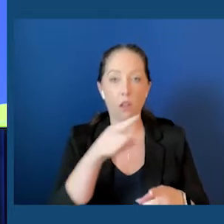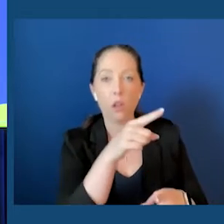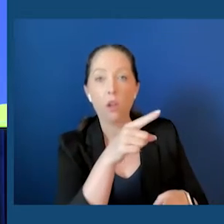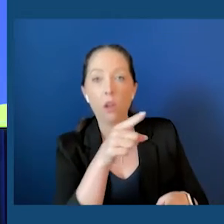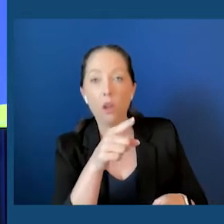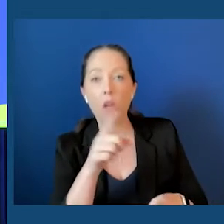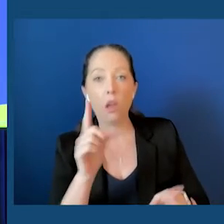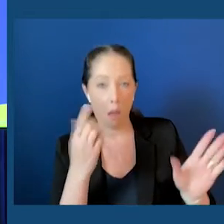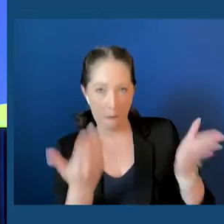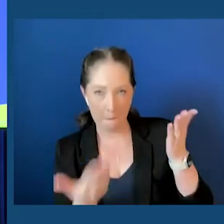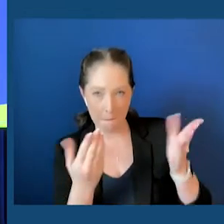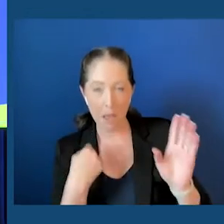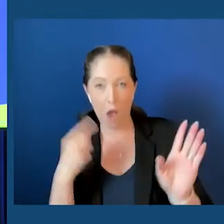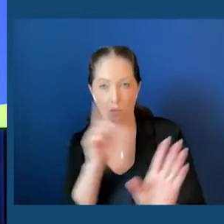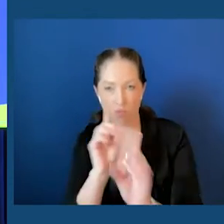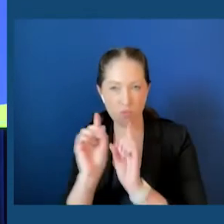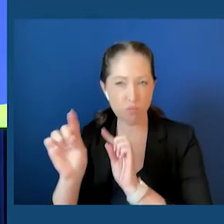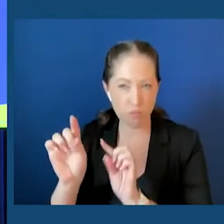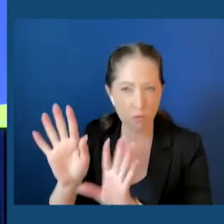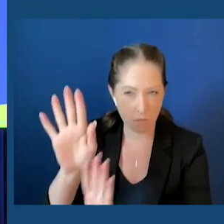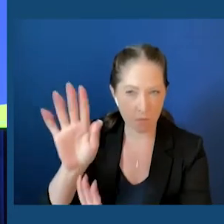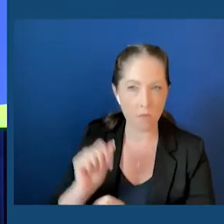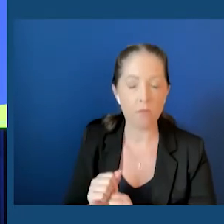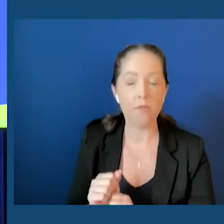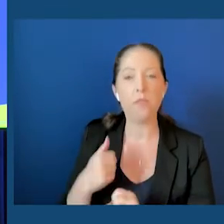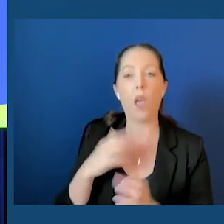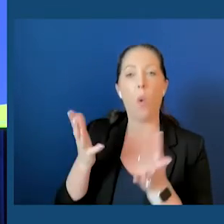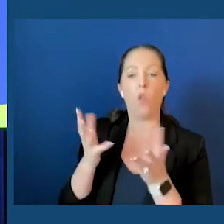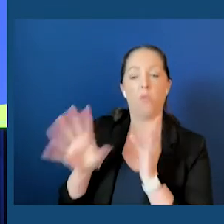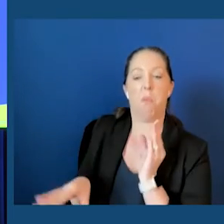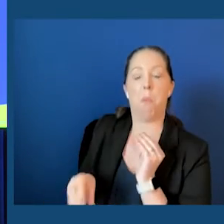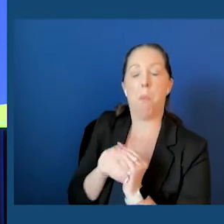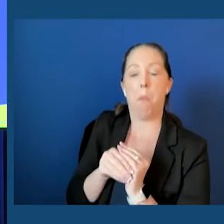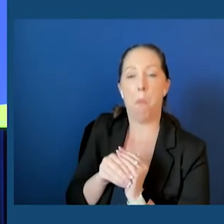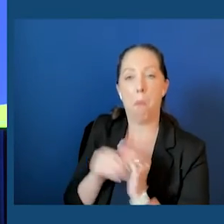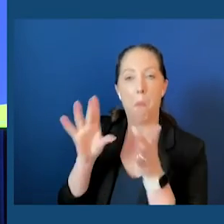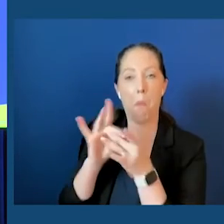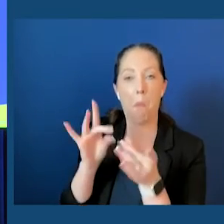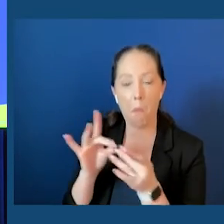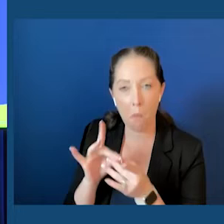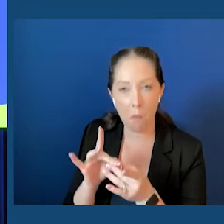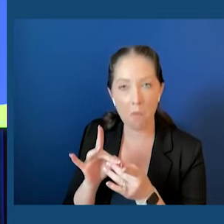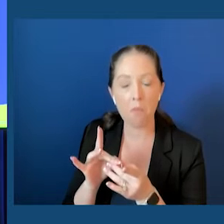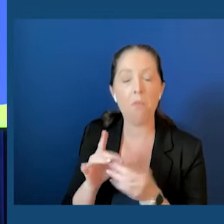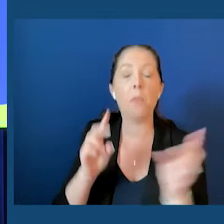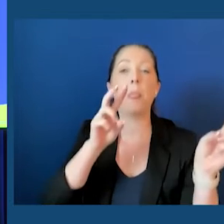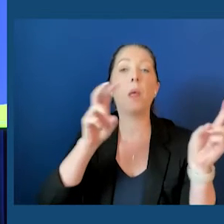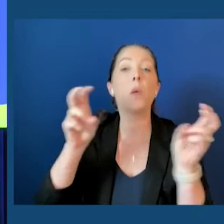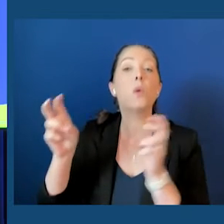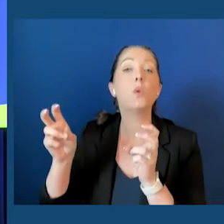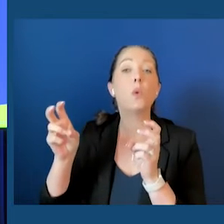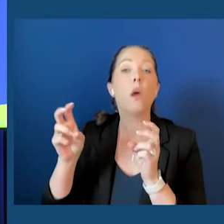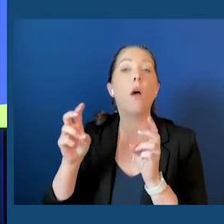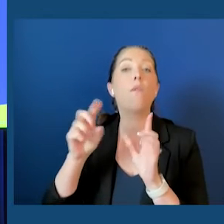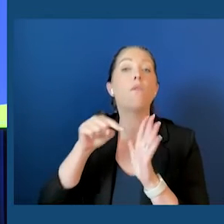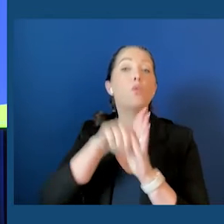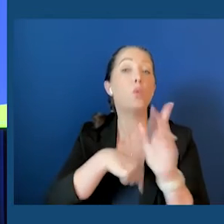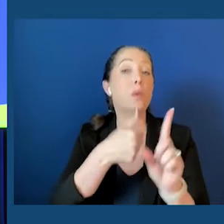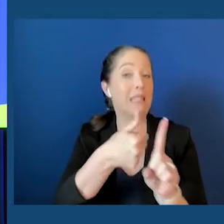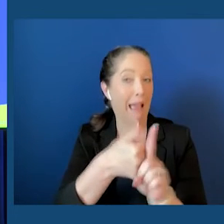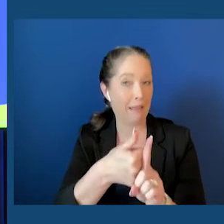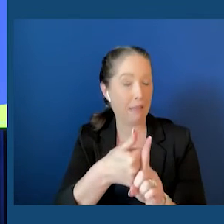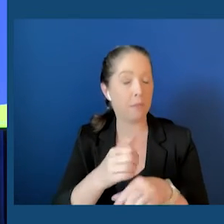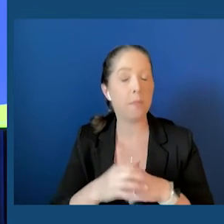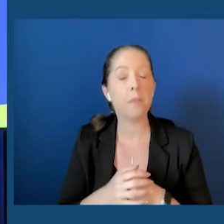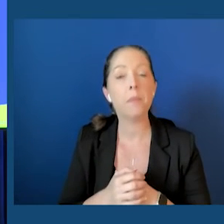data. Let me address it additionally on the issue of suicides and in